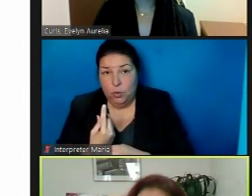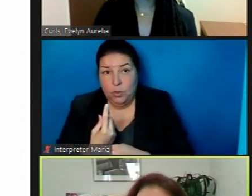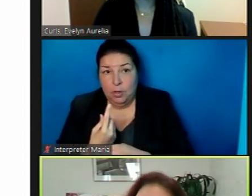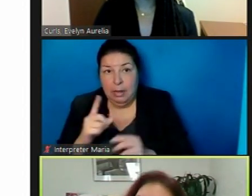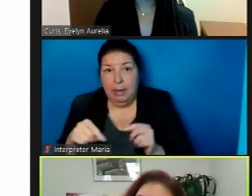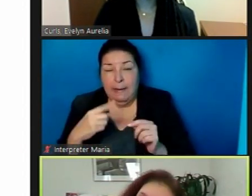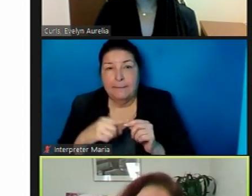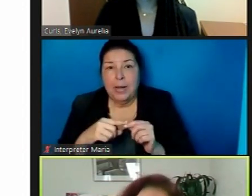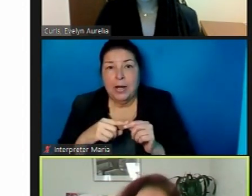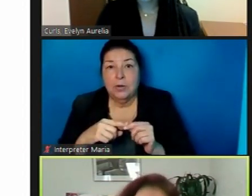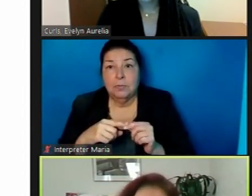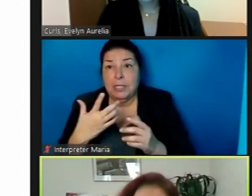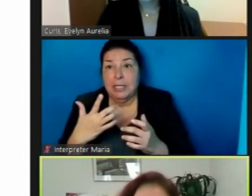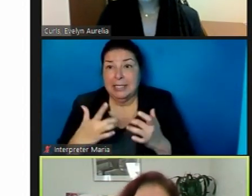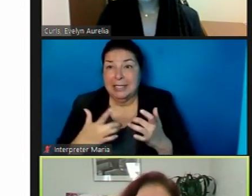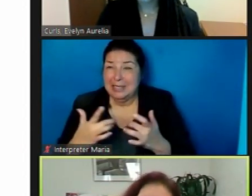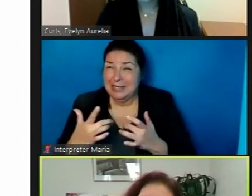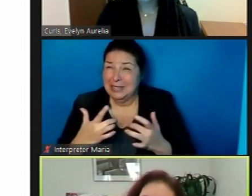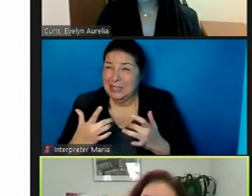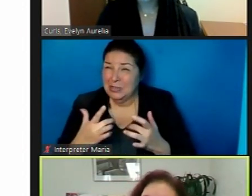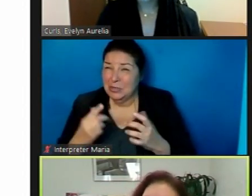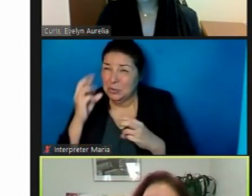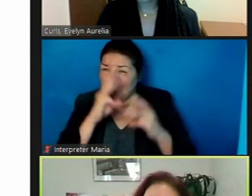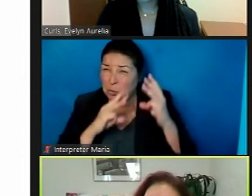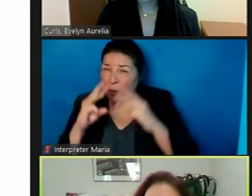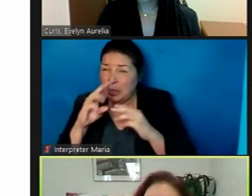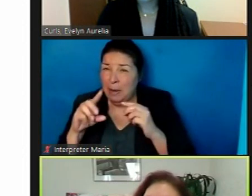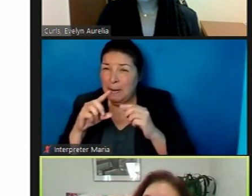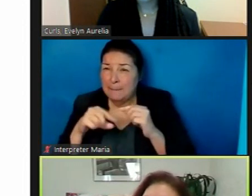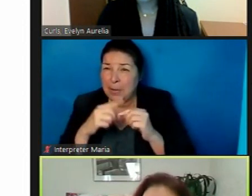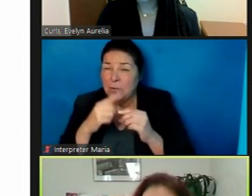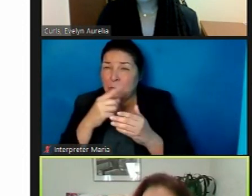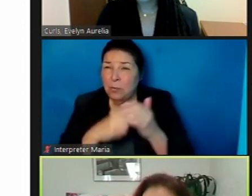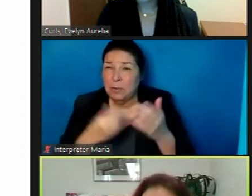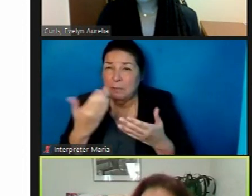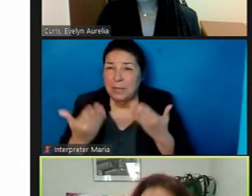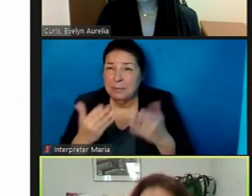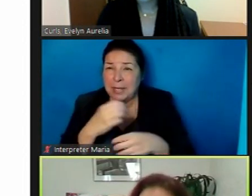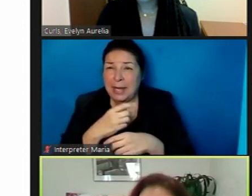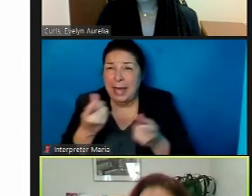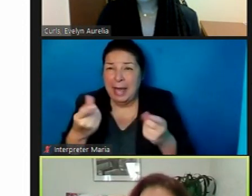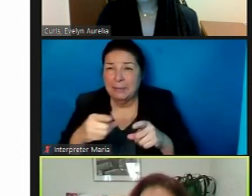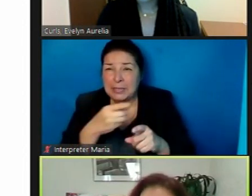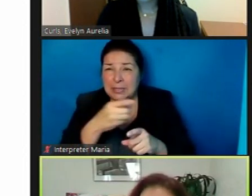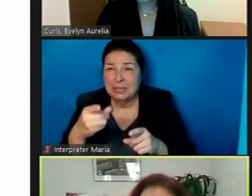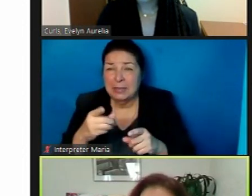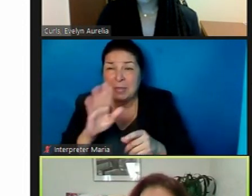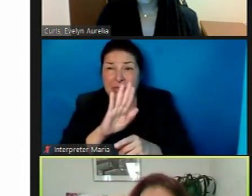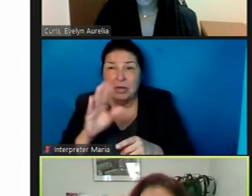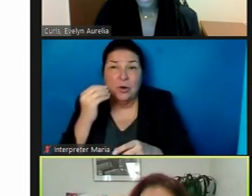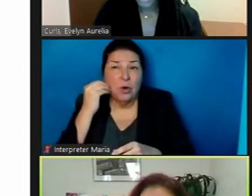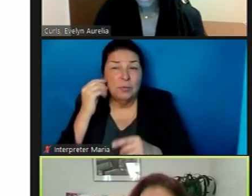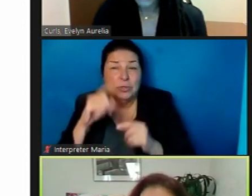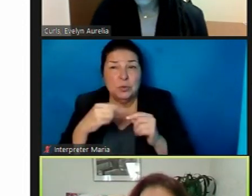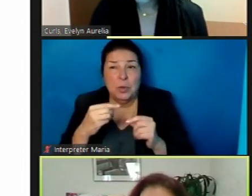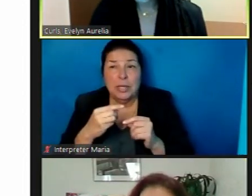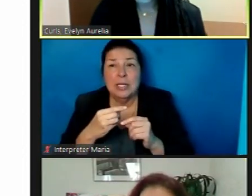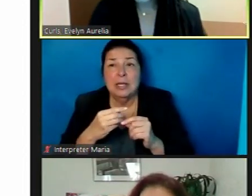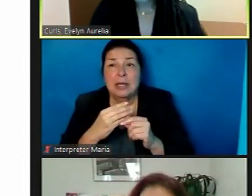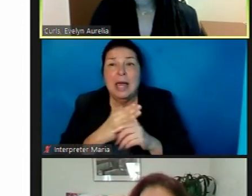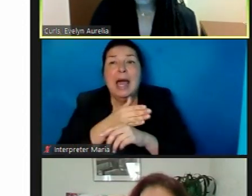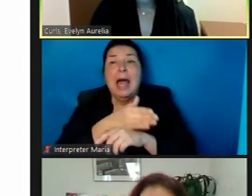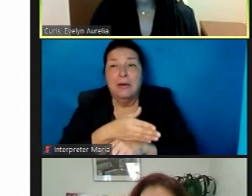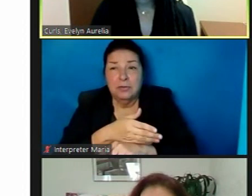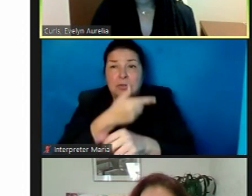about and being concerned about what might happen to them in their homes after they take the vaccine? So